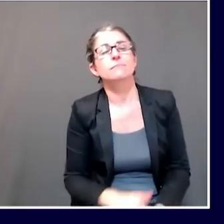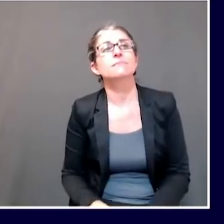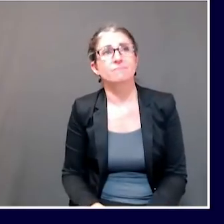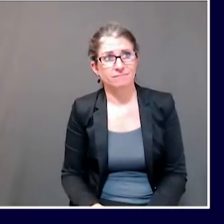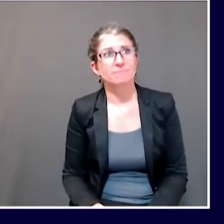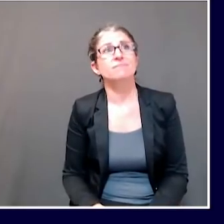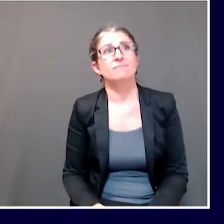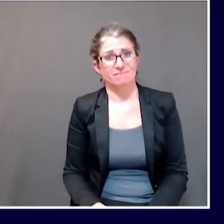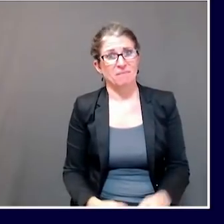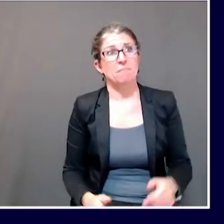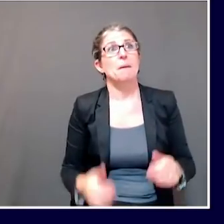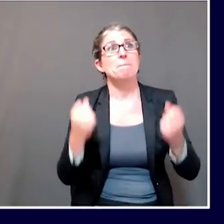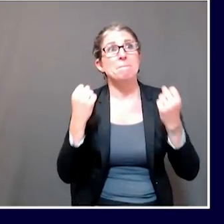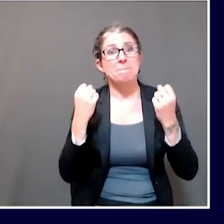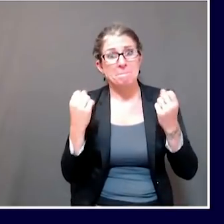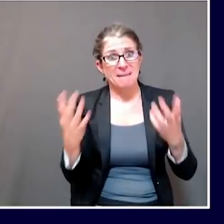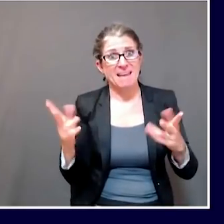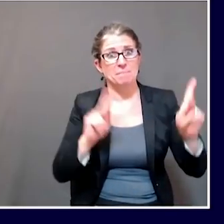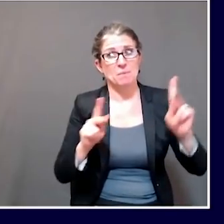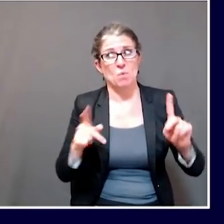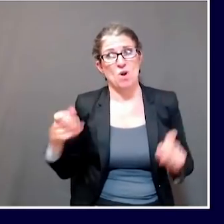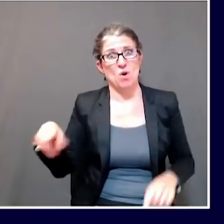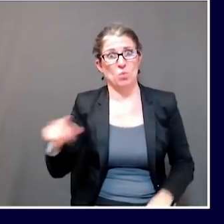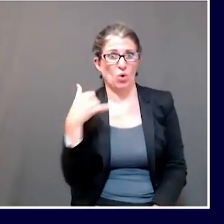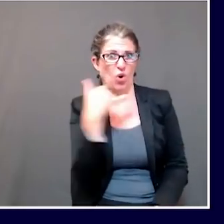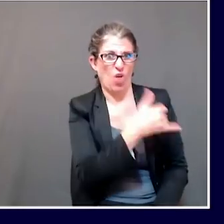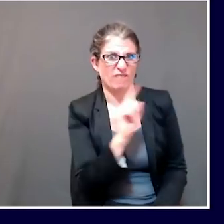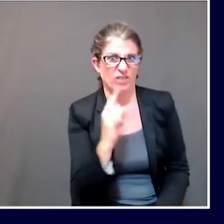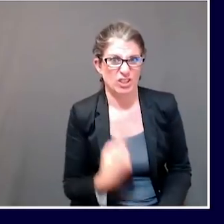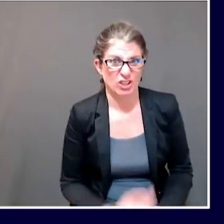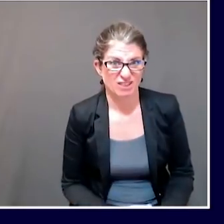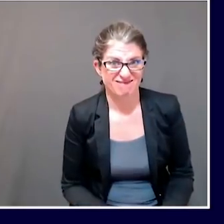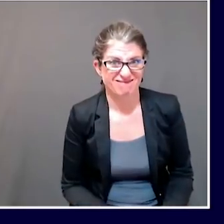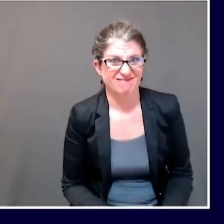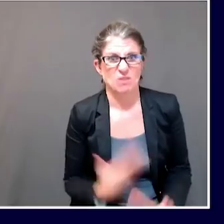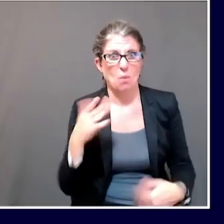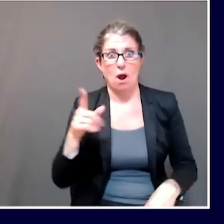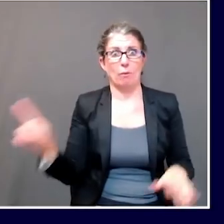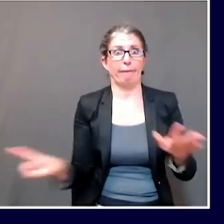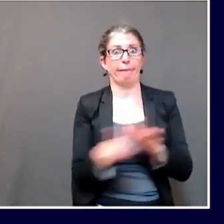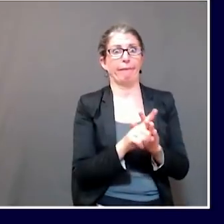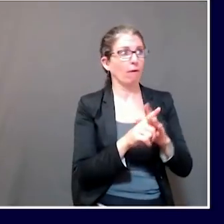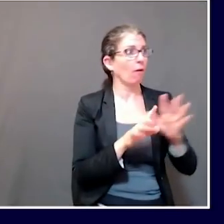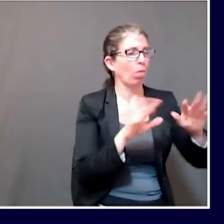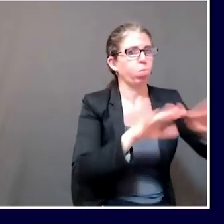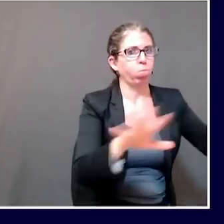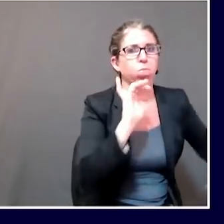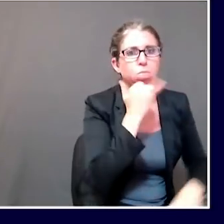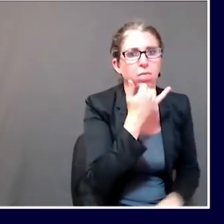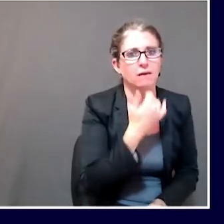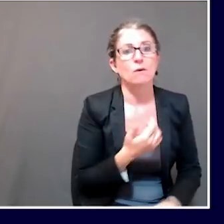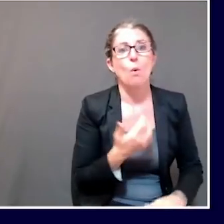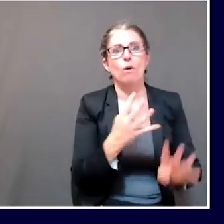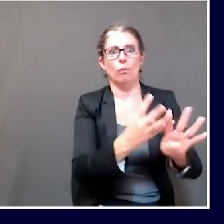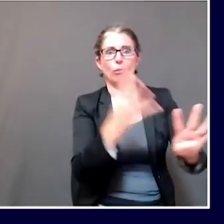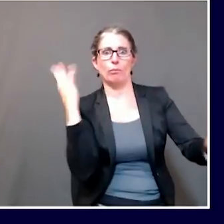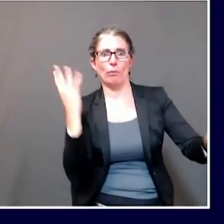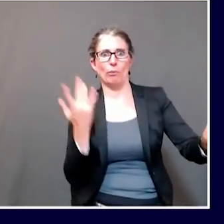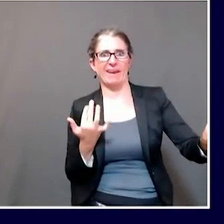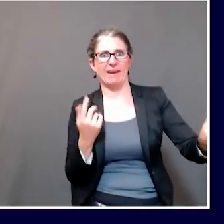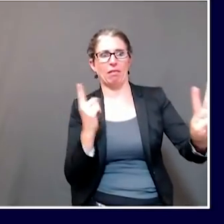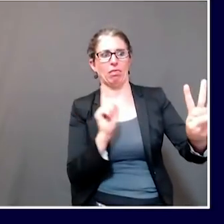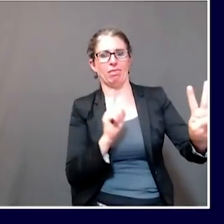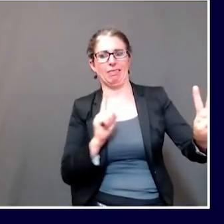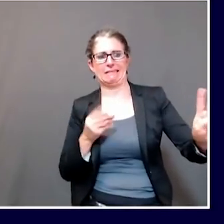anyways, so you don't increase the likelihood of infecting somebody. So while you're making that phone call to book your testing slot, ask them